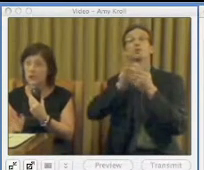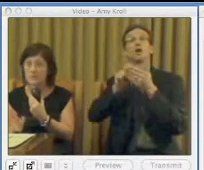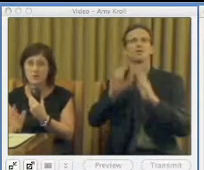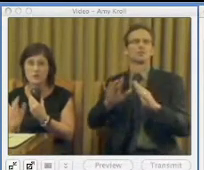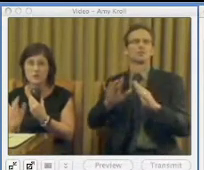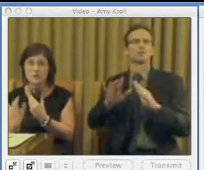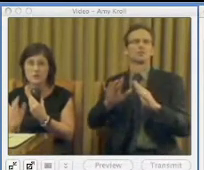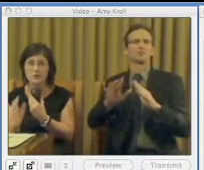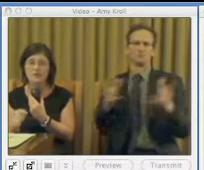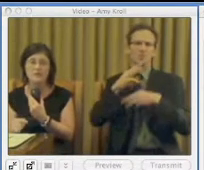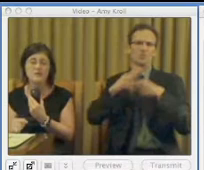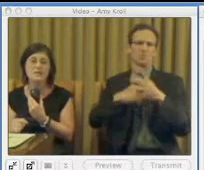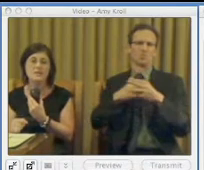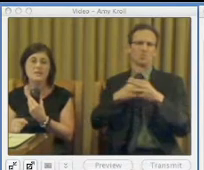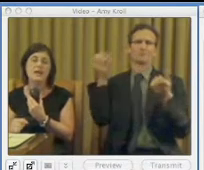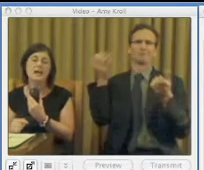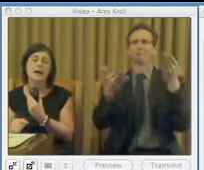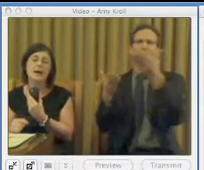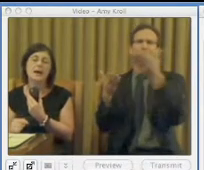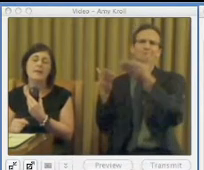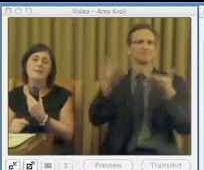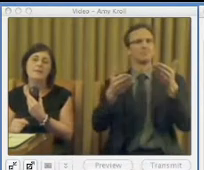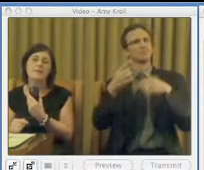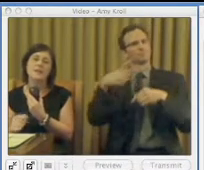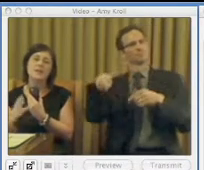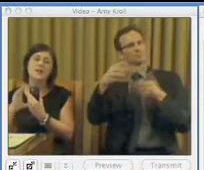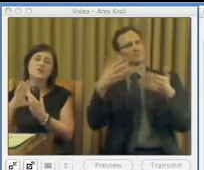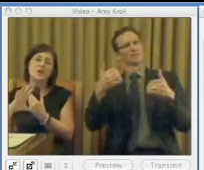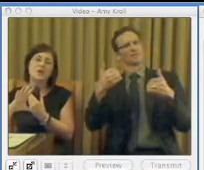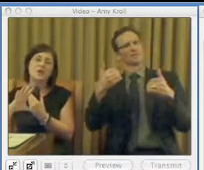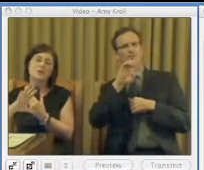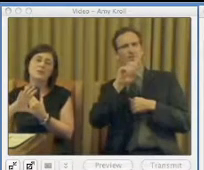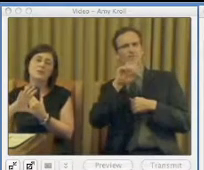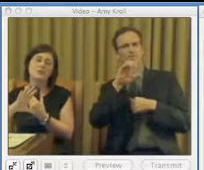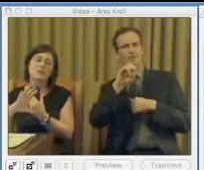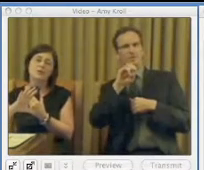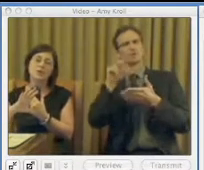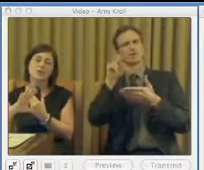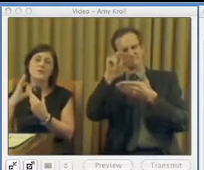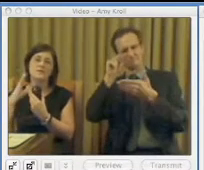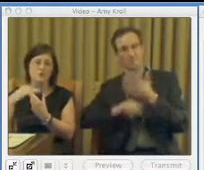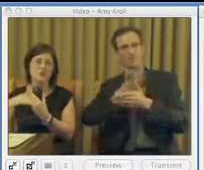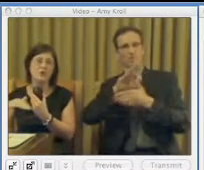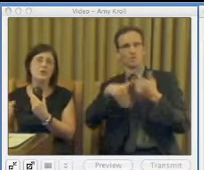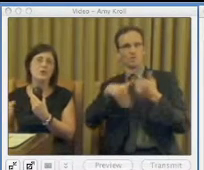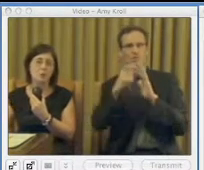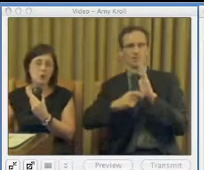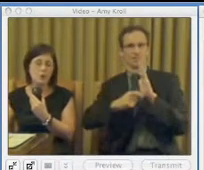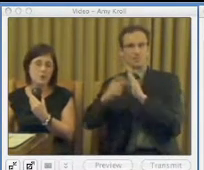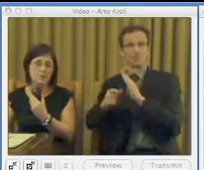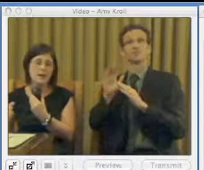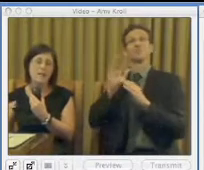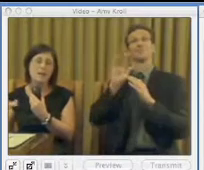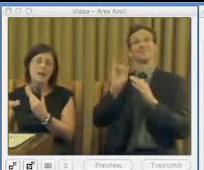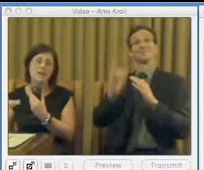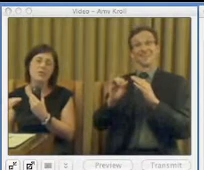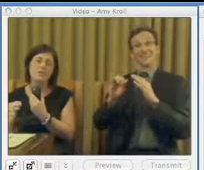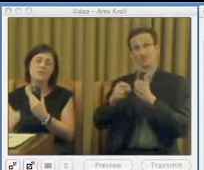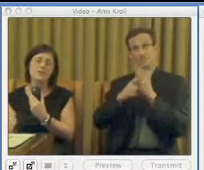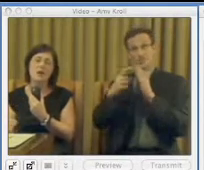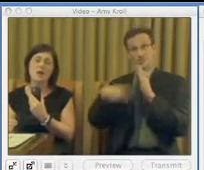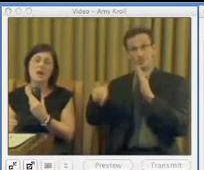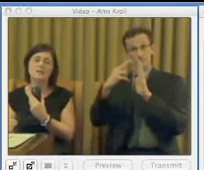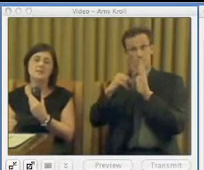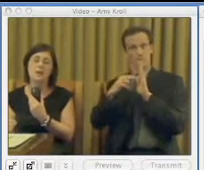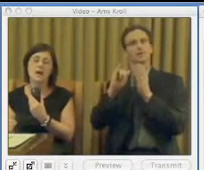over the world. And it's a great volume. You've got the full reference. Their introduction really serves to introduce that